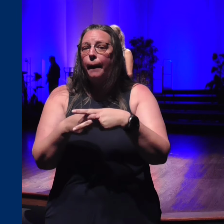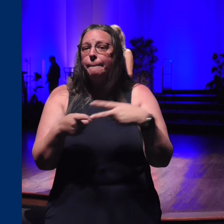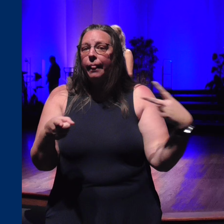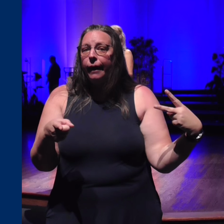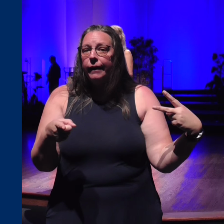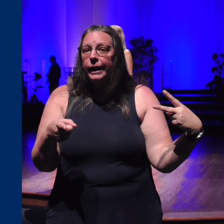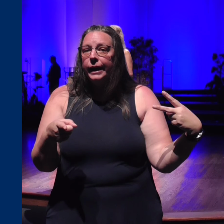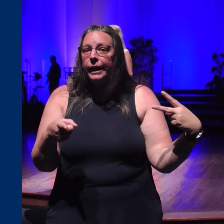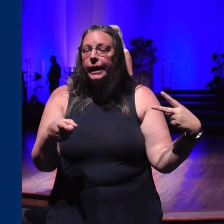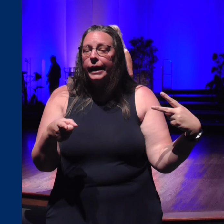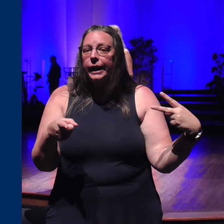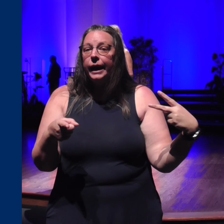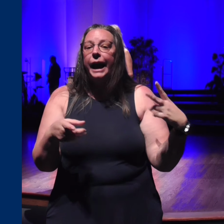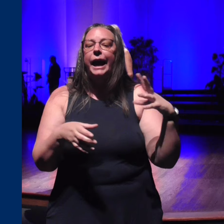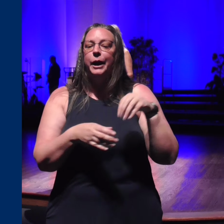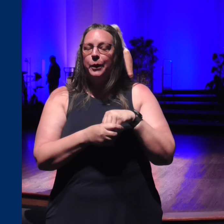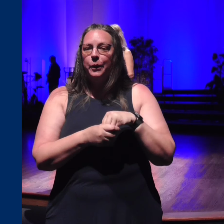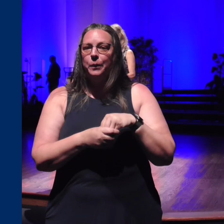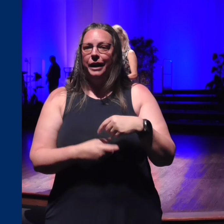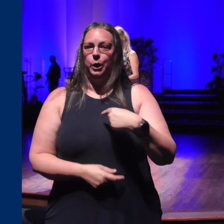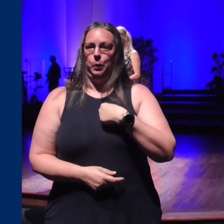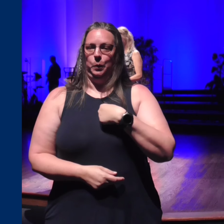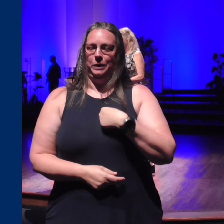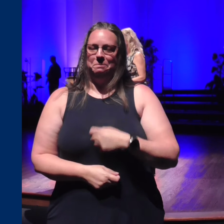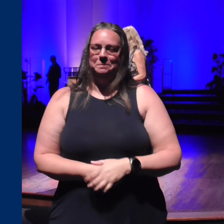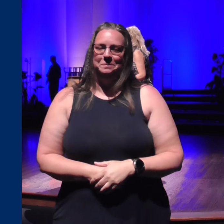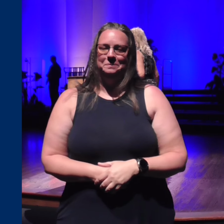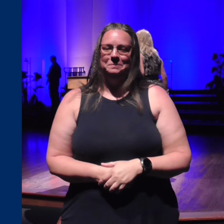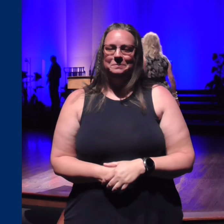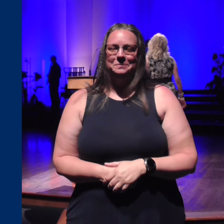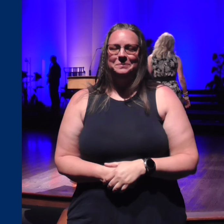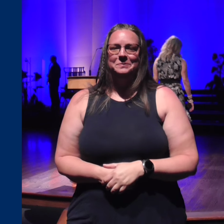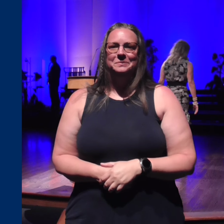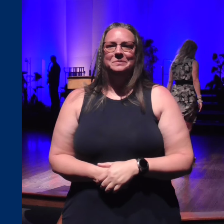few minutes, including you.